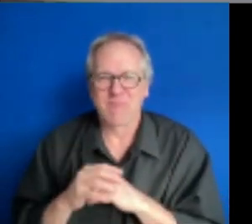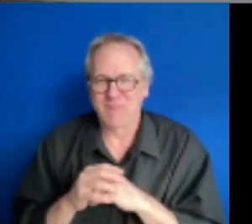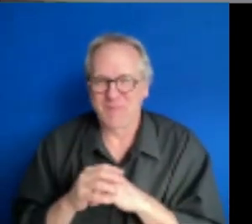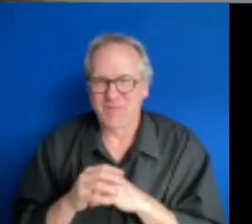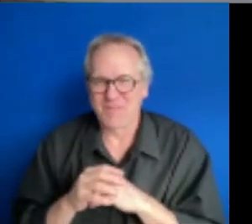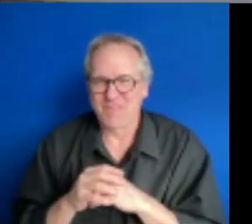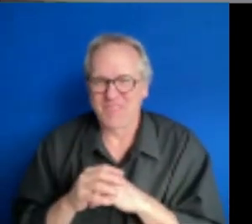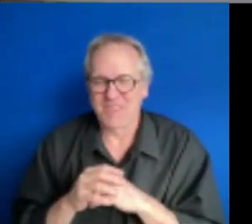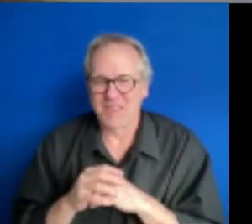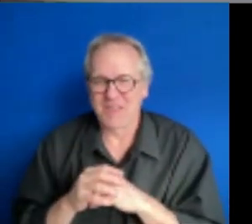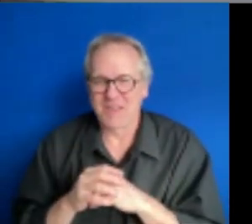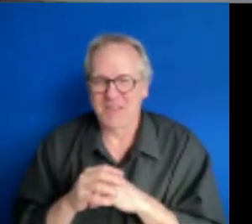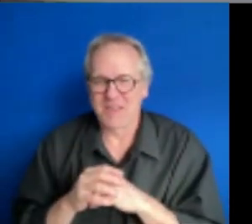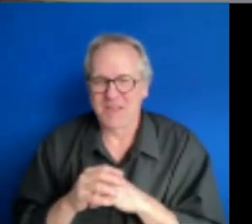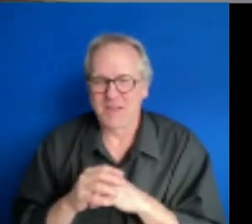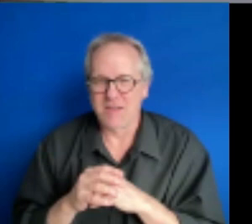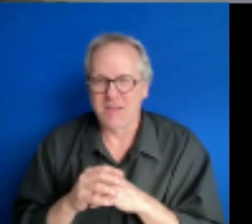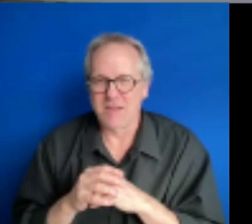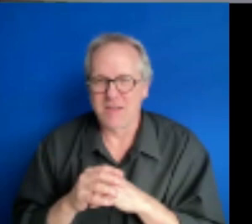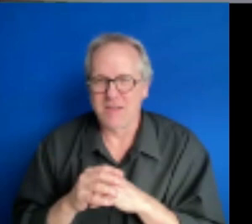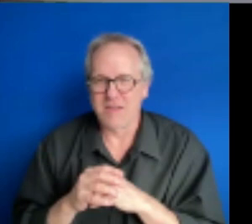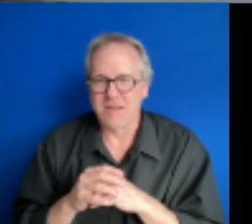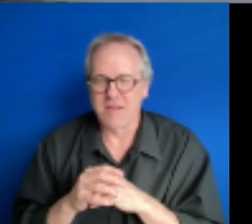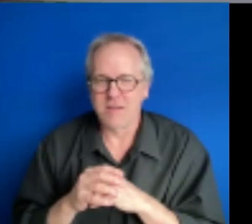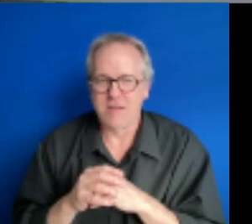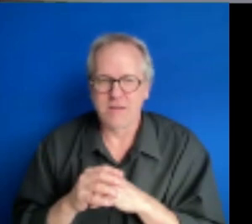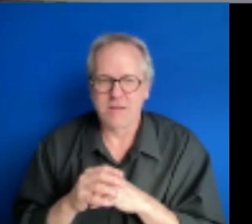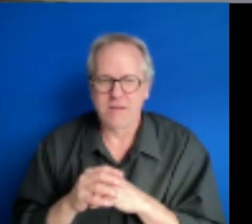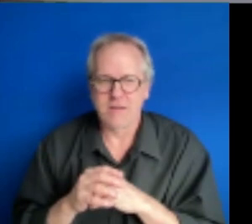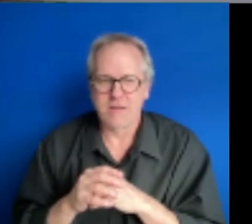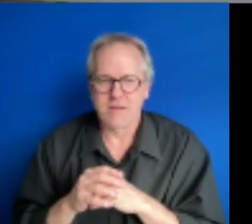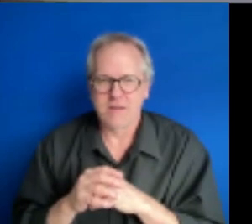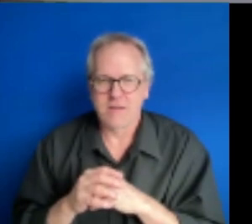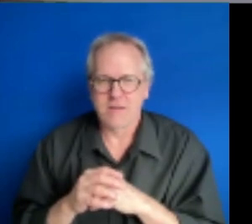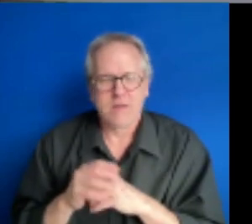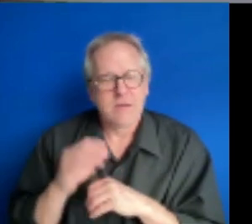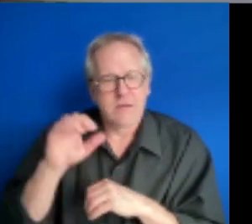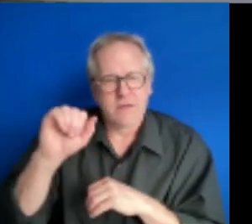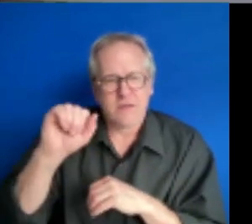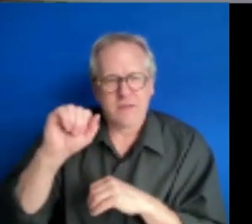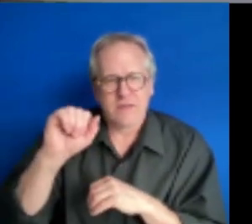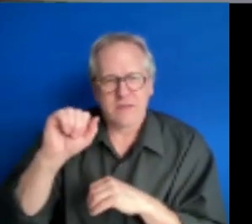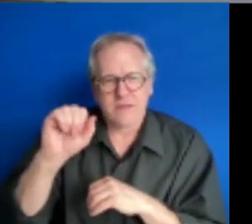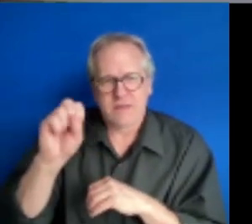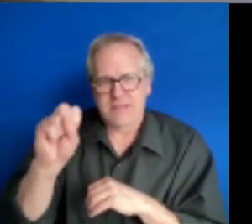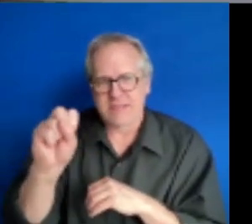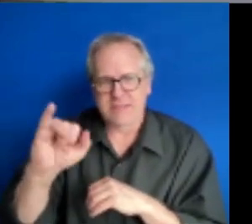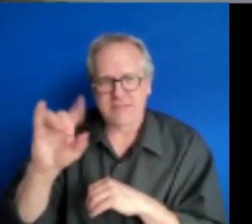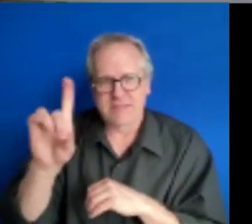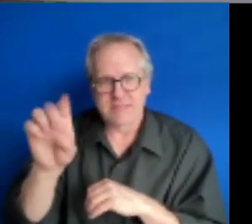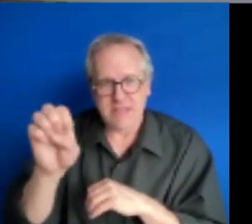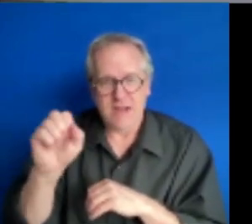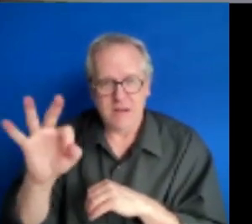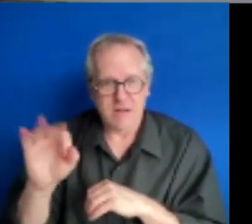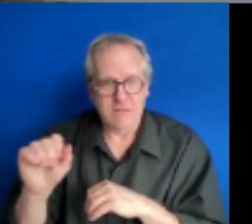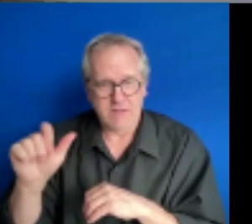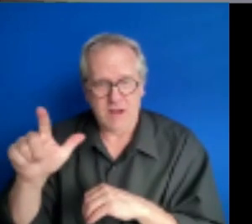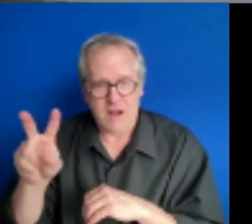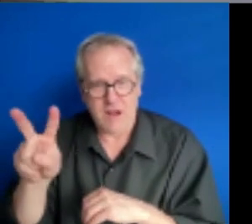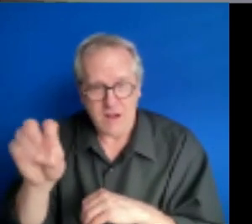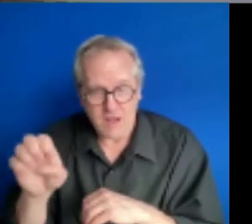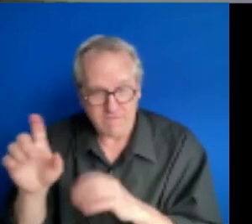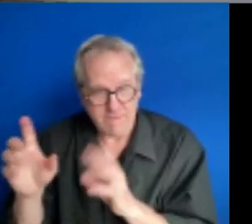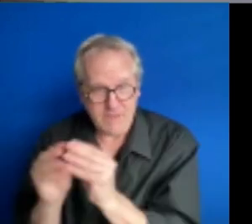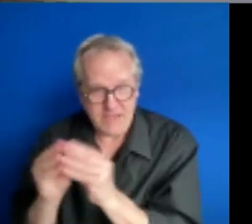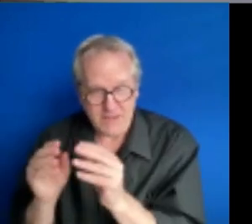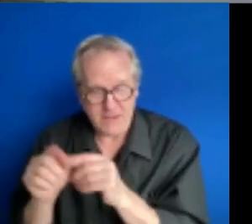a Side of Love meeting. During a Side of Love meeting. I mentioned that it